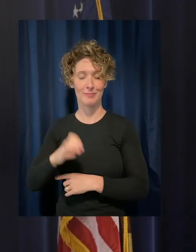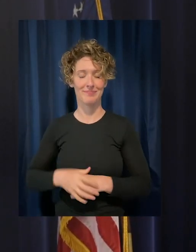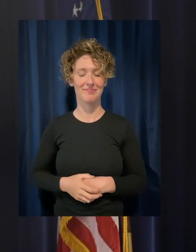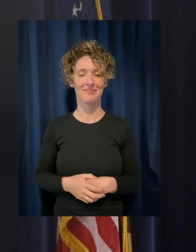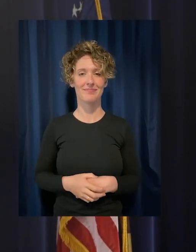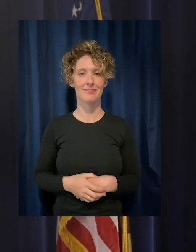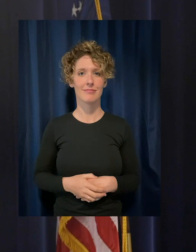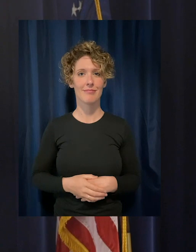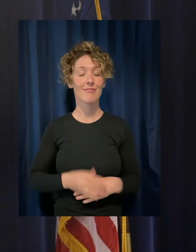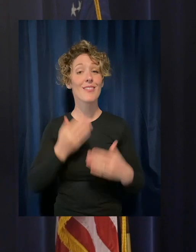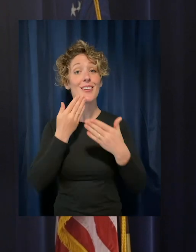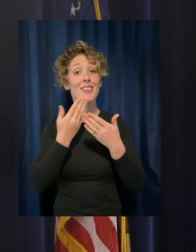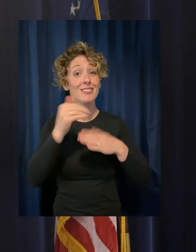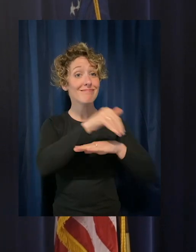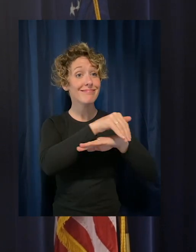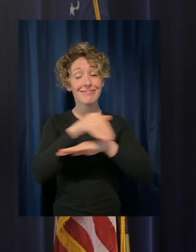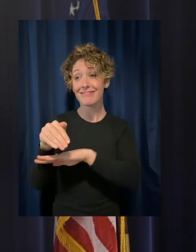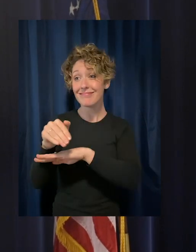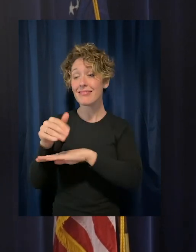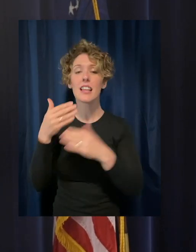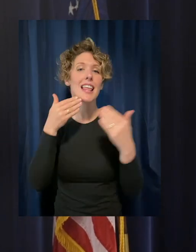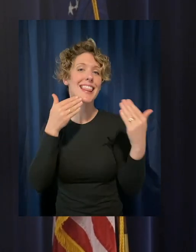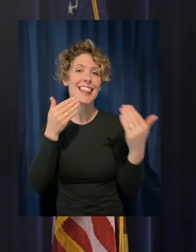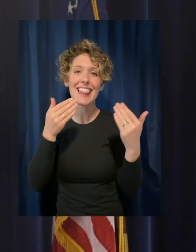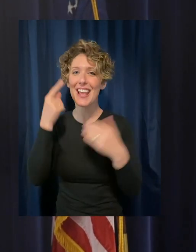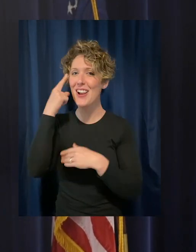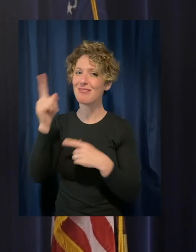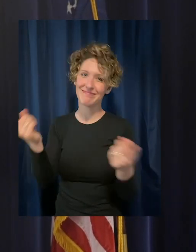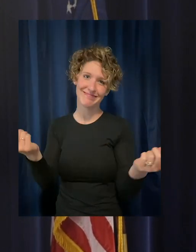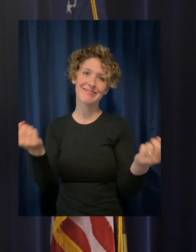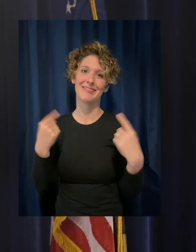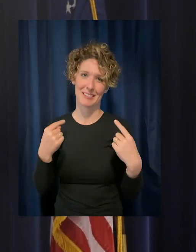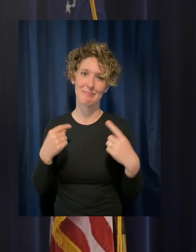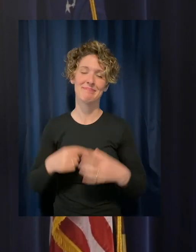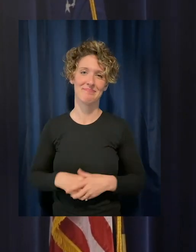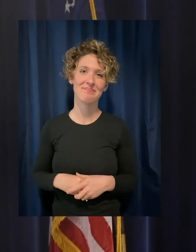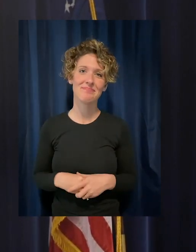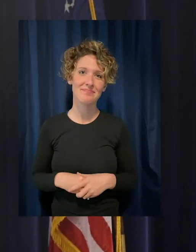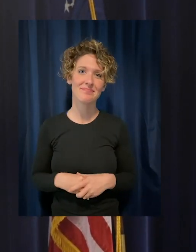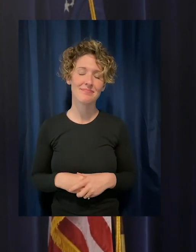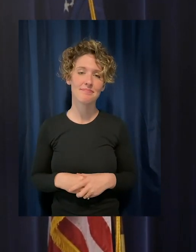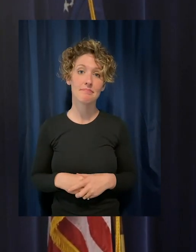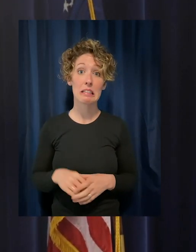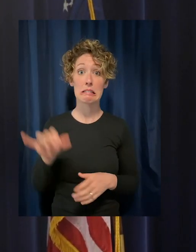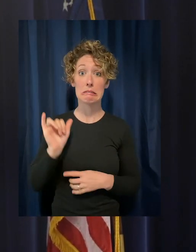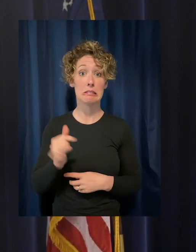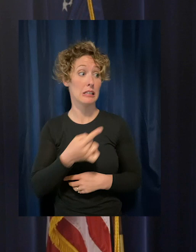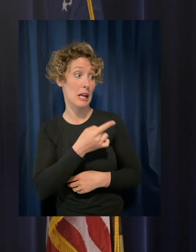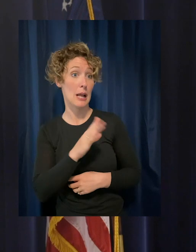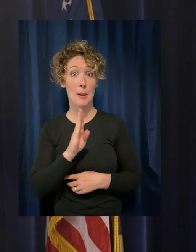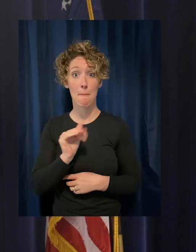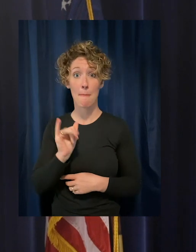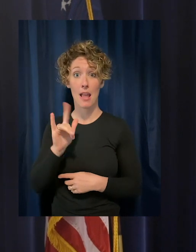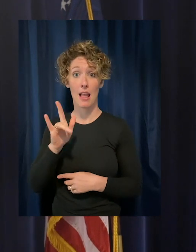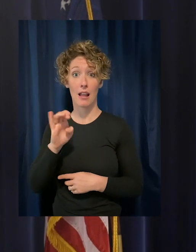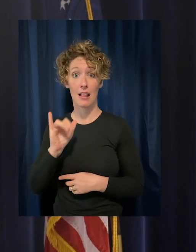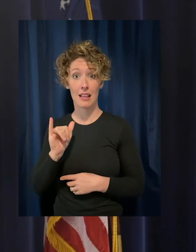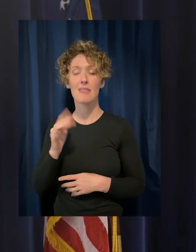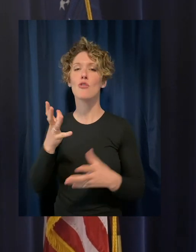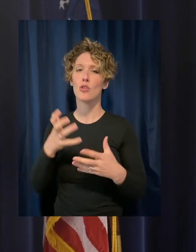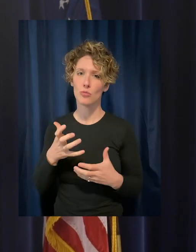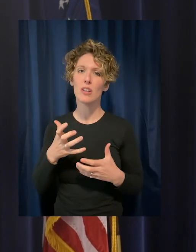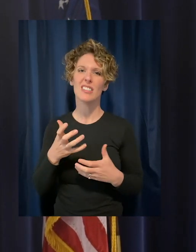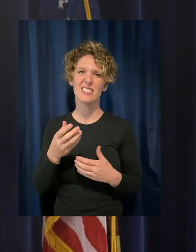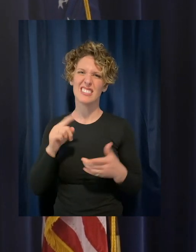Good evening, ladies and gentlemen, and thank you for joining us to celebrate this historic night. Like Bailey, I would like to start by saying I am